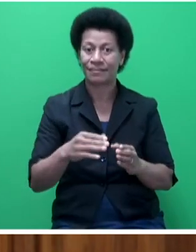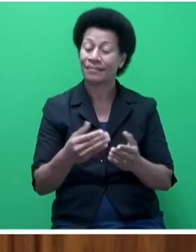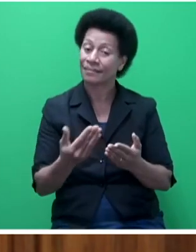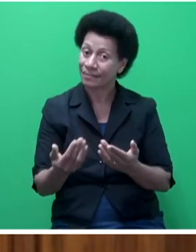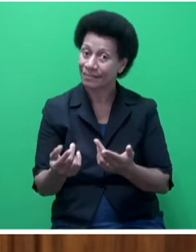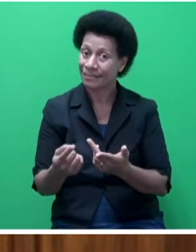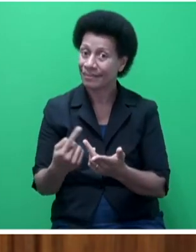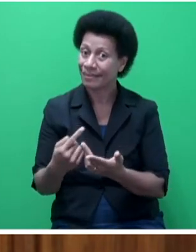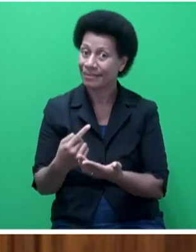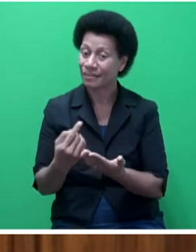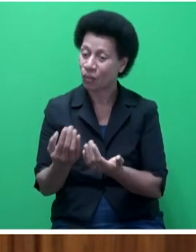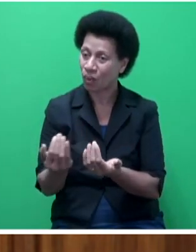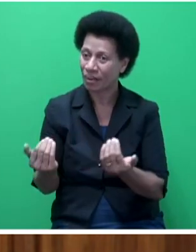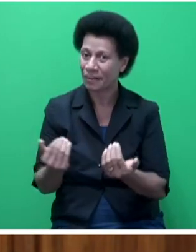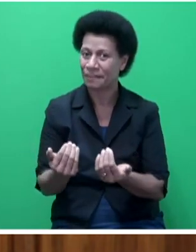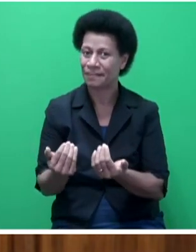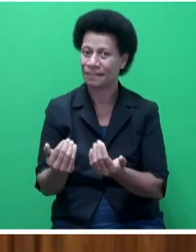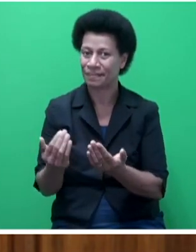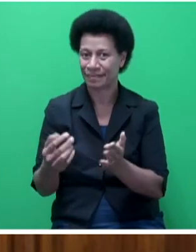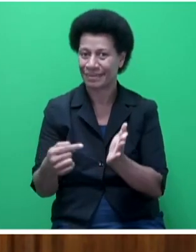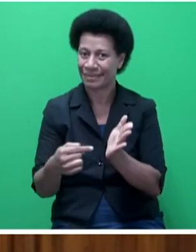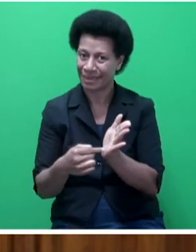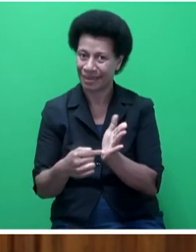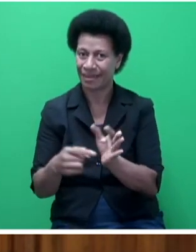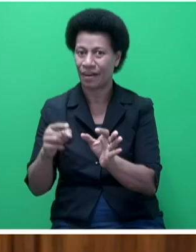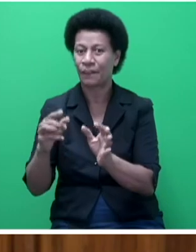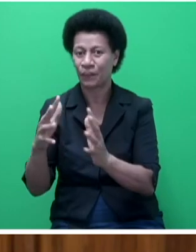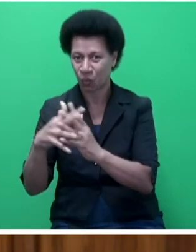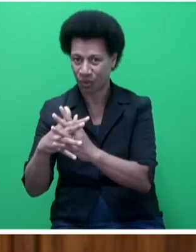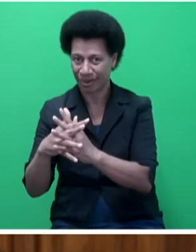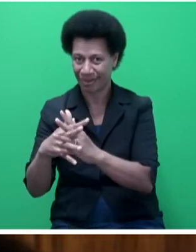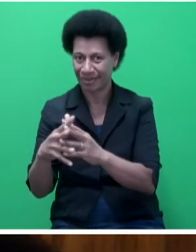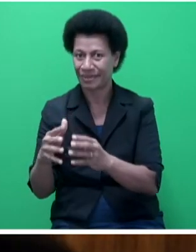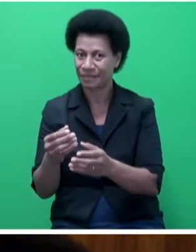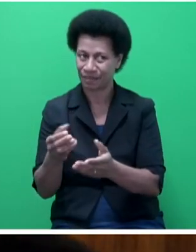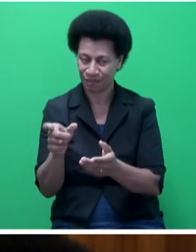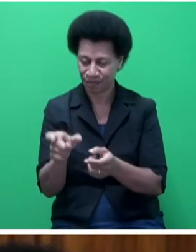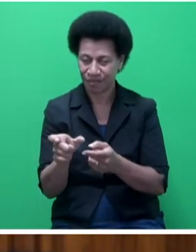Honorable Tanya Wanganika. I wish you all a Merry Christmas